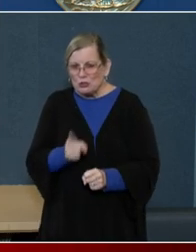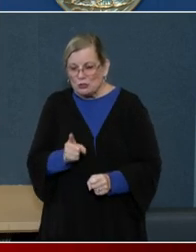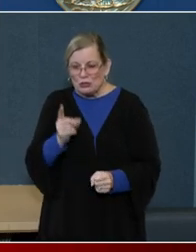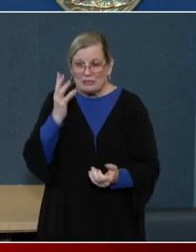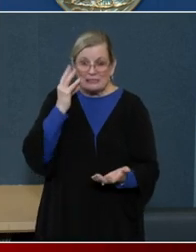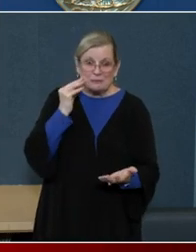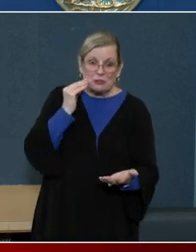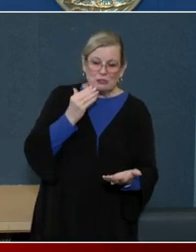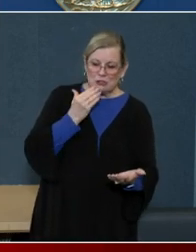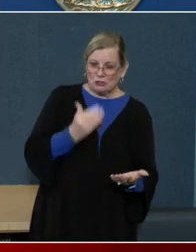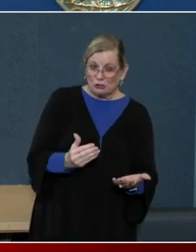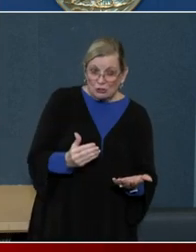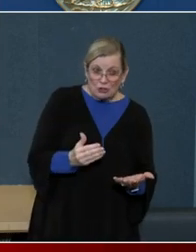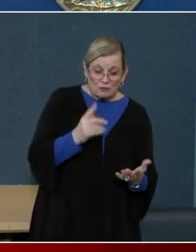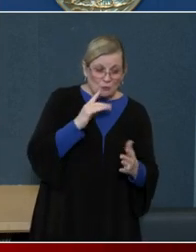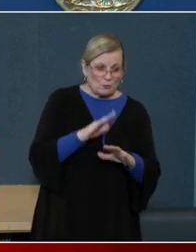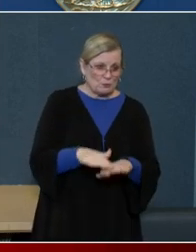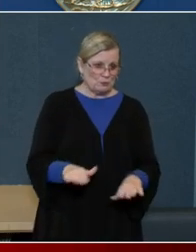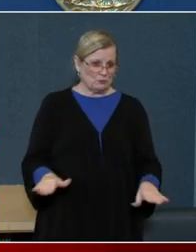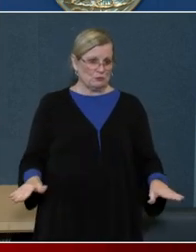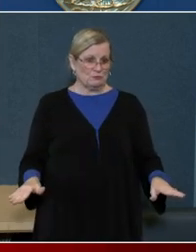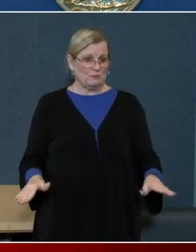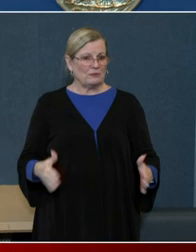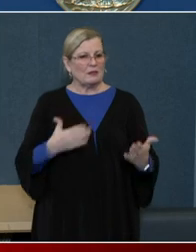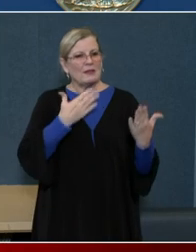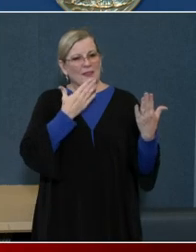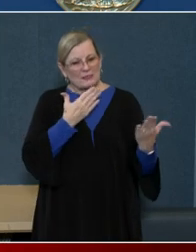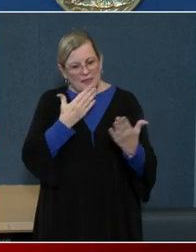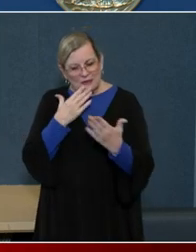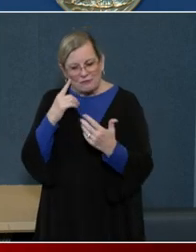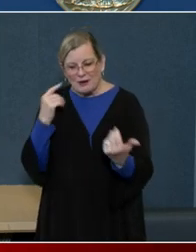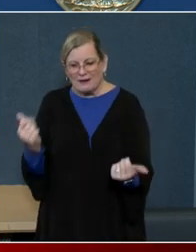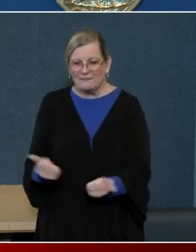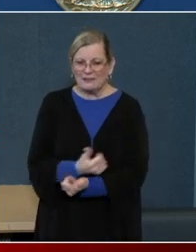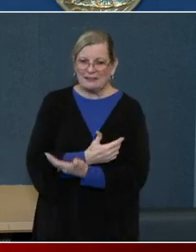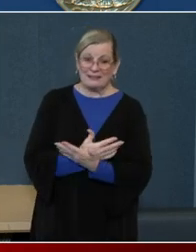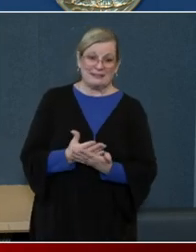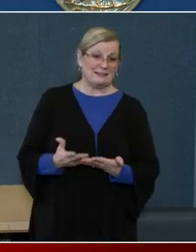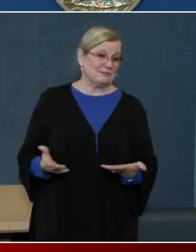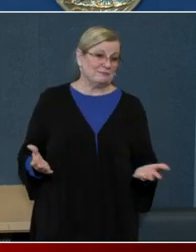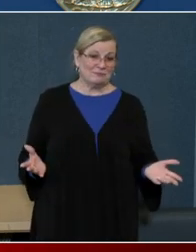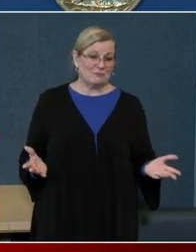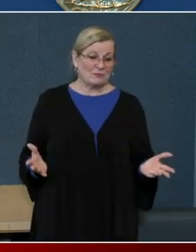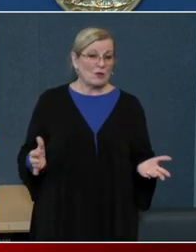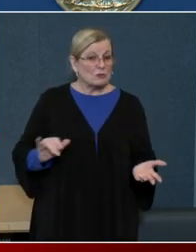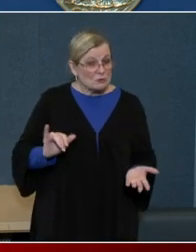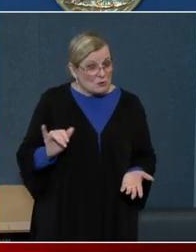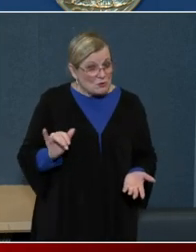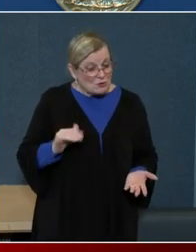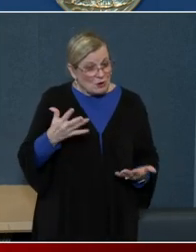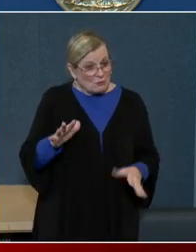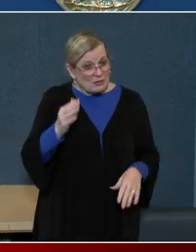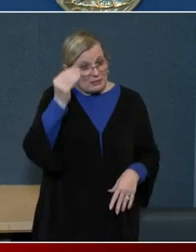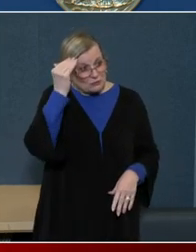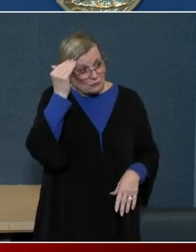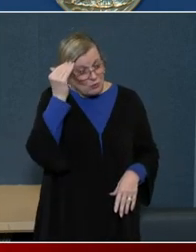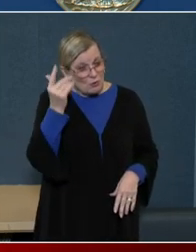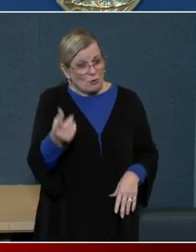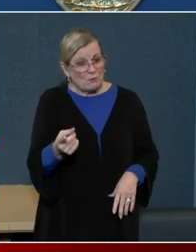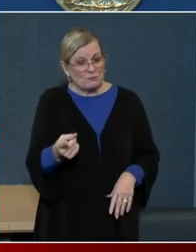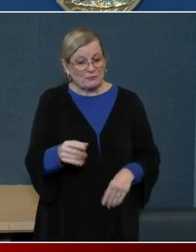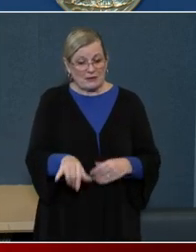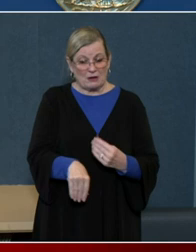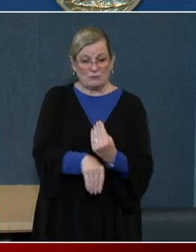families. So we thank them for all that they are doing. But we also know that this distance learning is